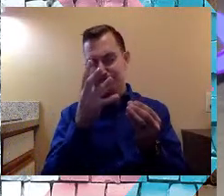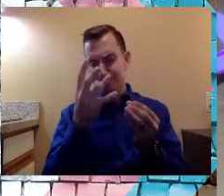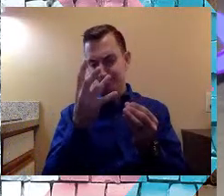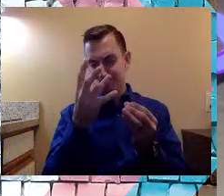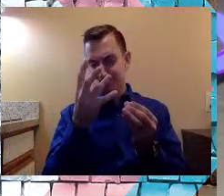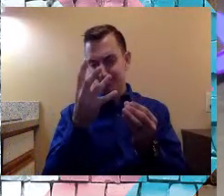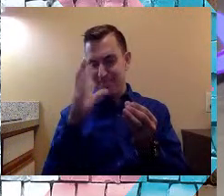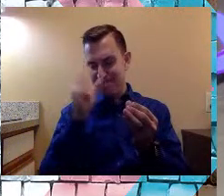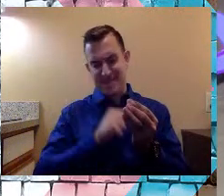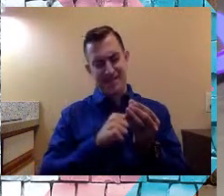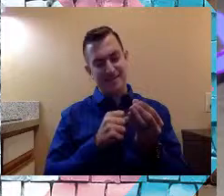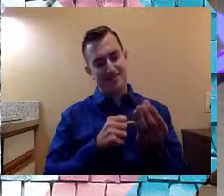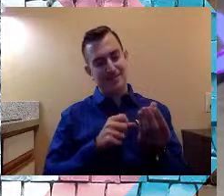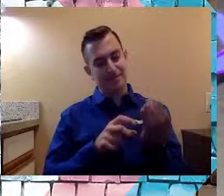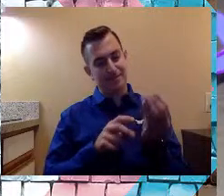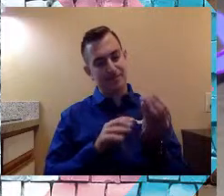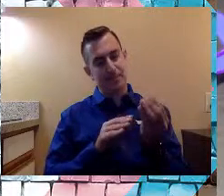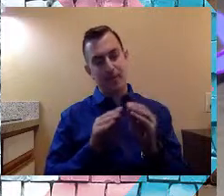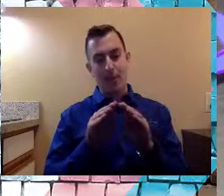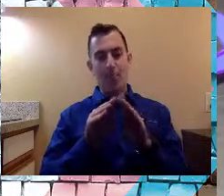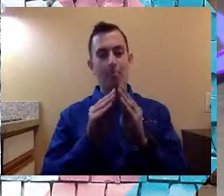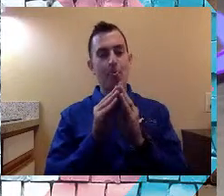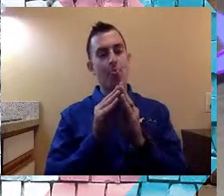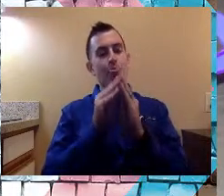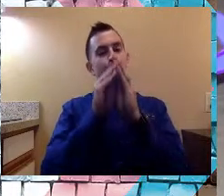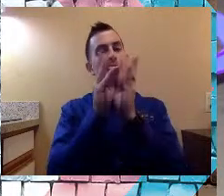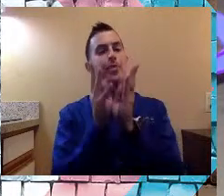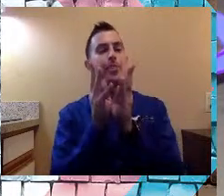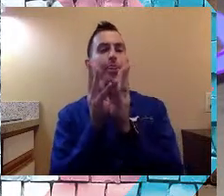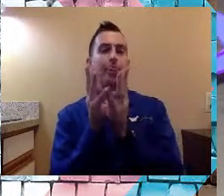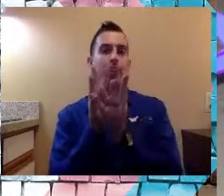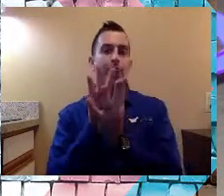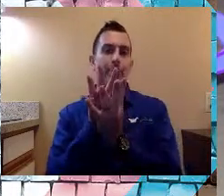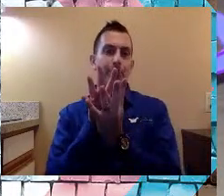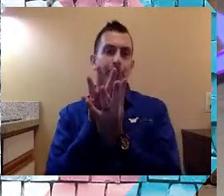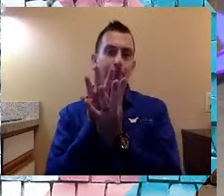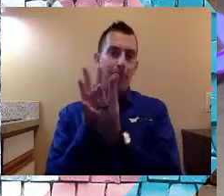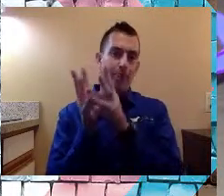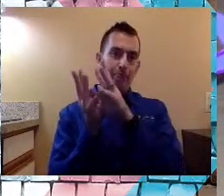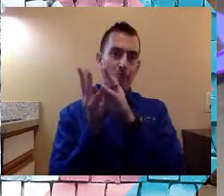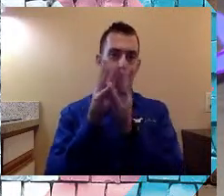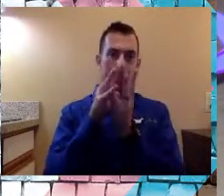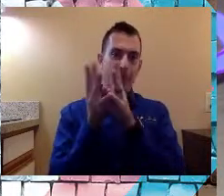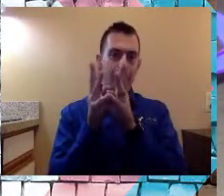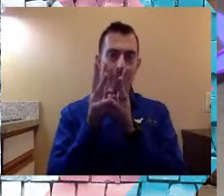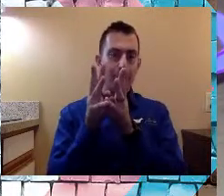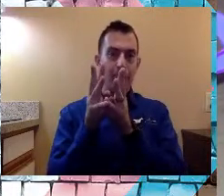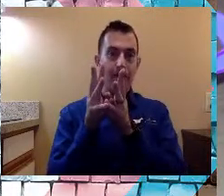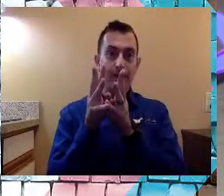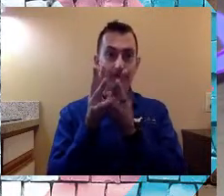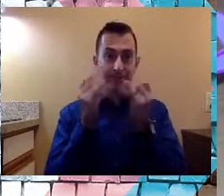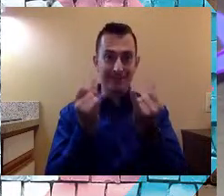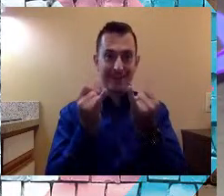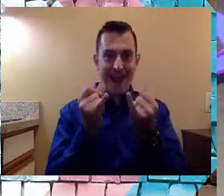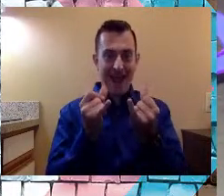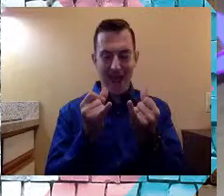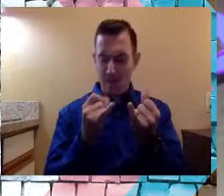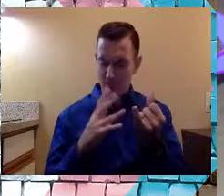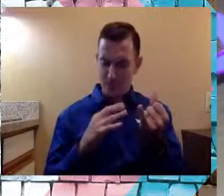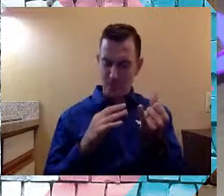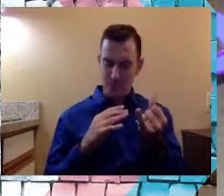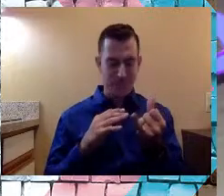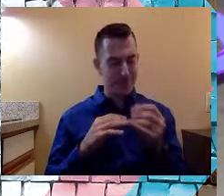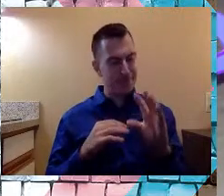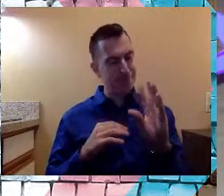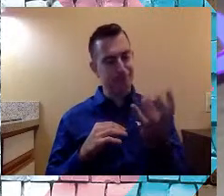look and go back, cut those guys. Oh, awesome. Now I have this nifty little